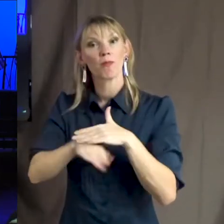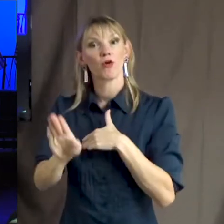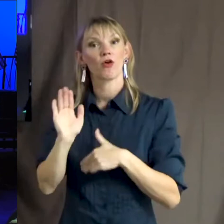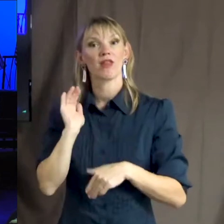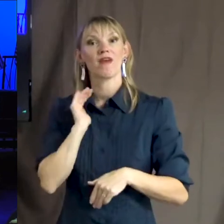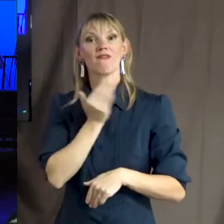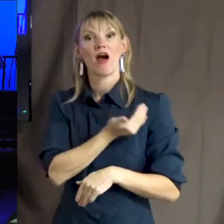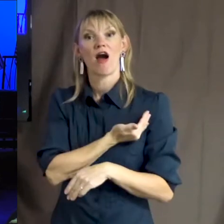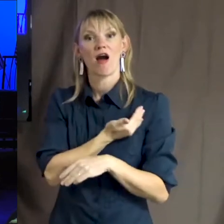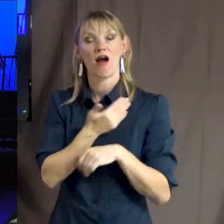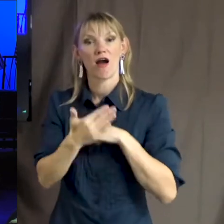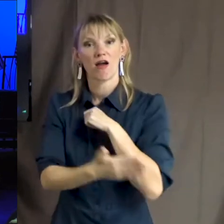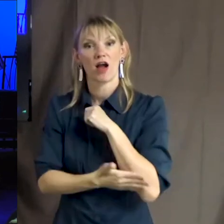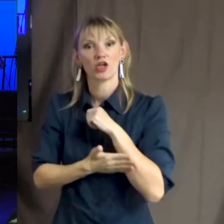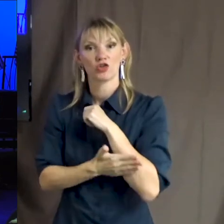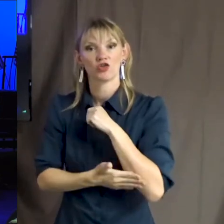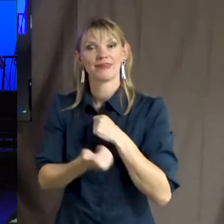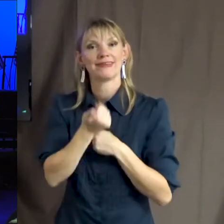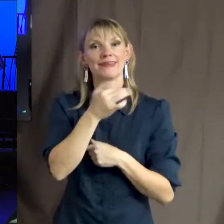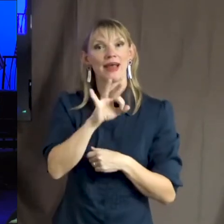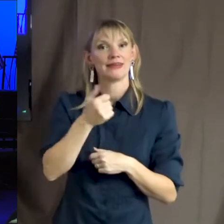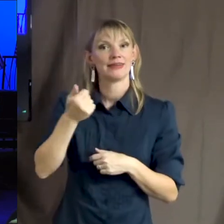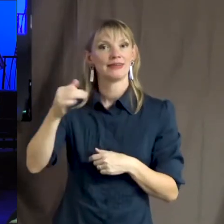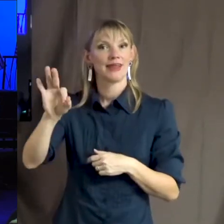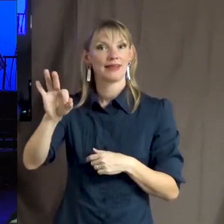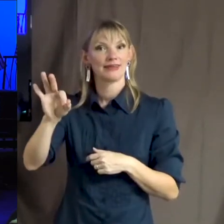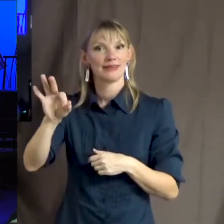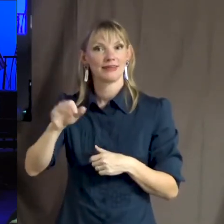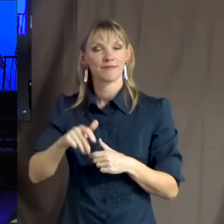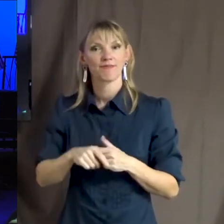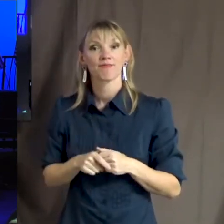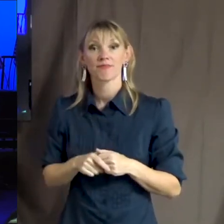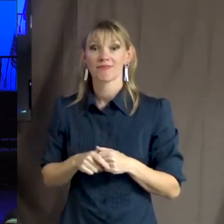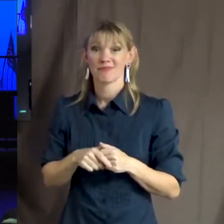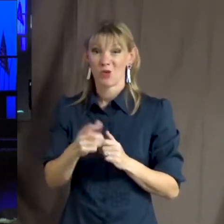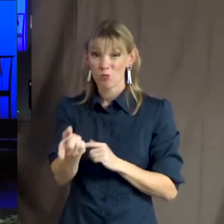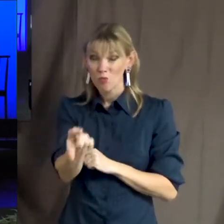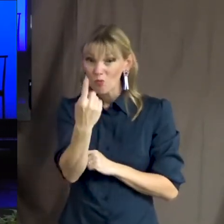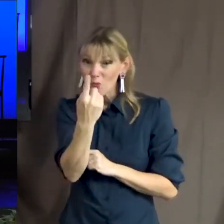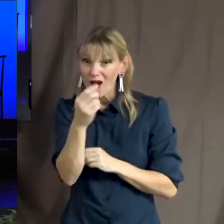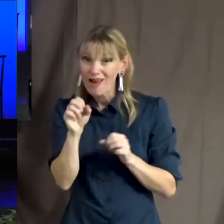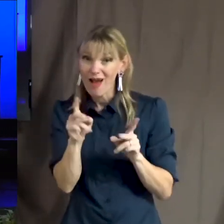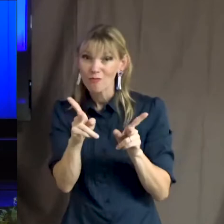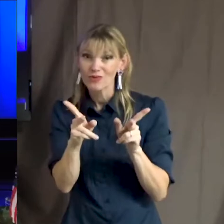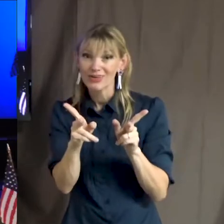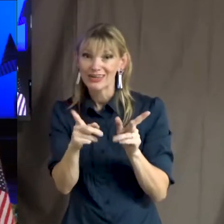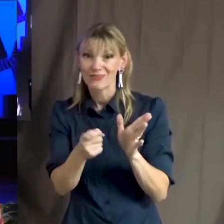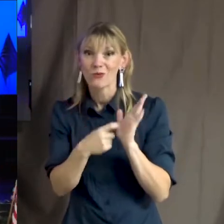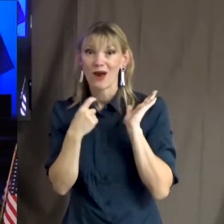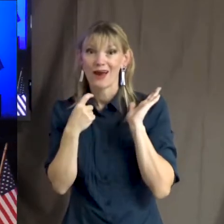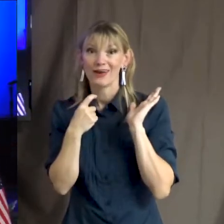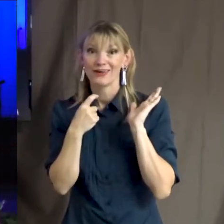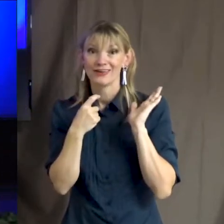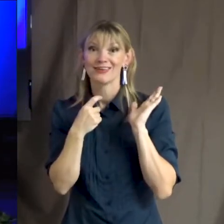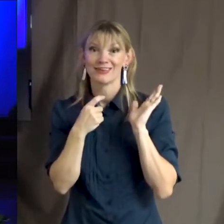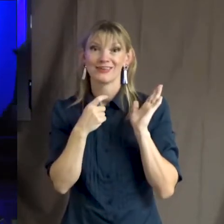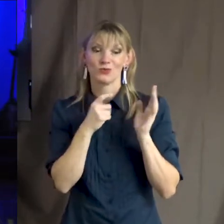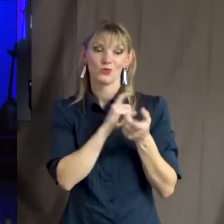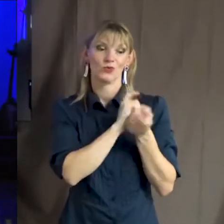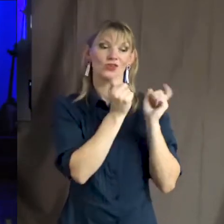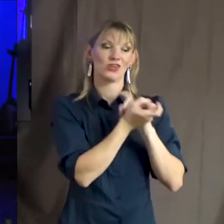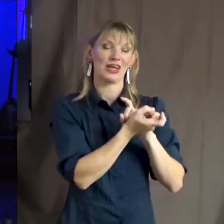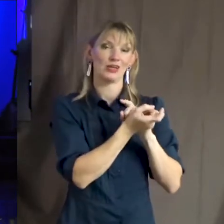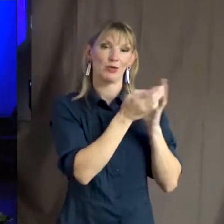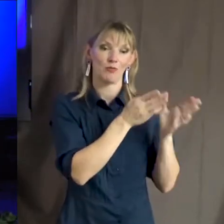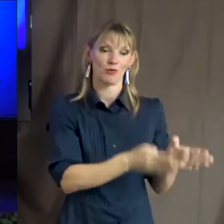country in 1919. It takes one opportunity to change a person, one